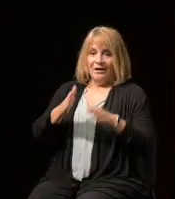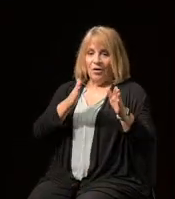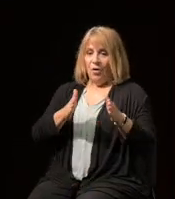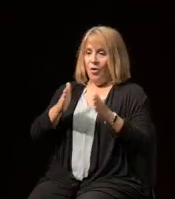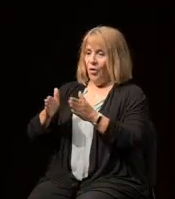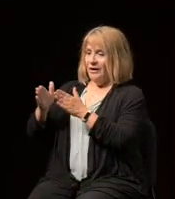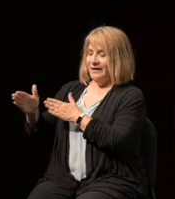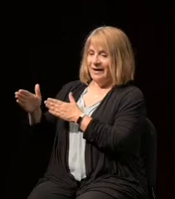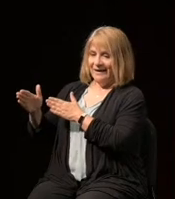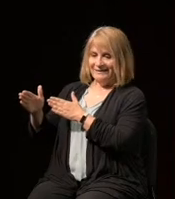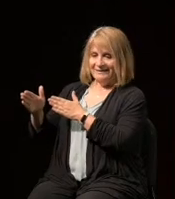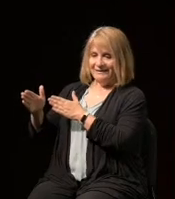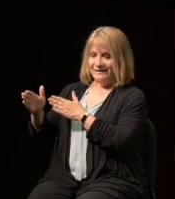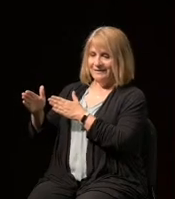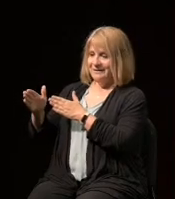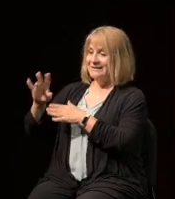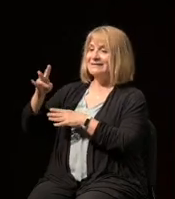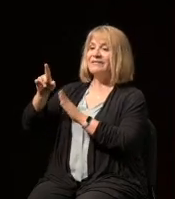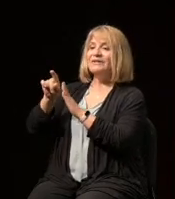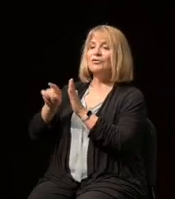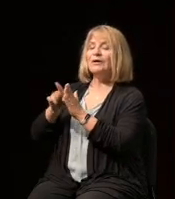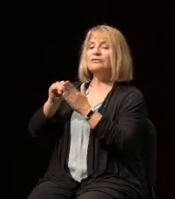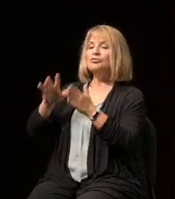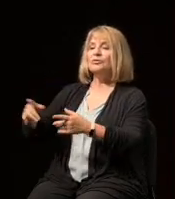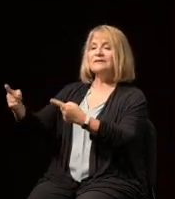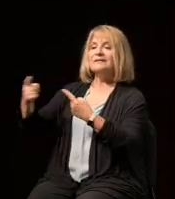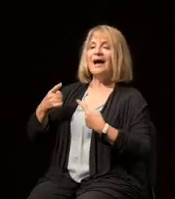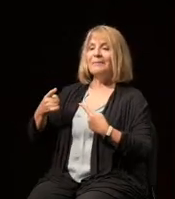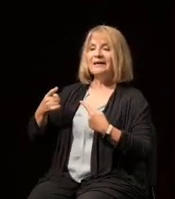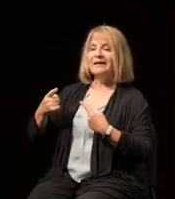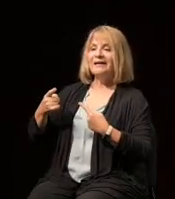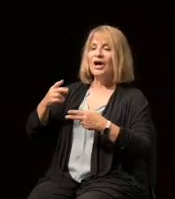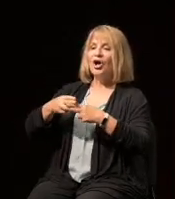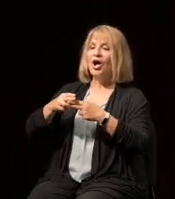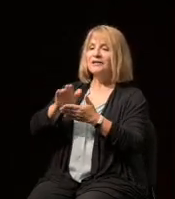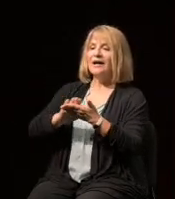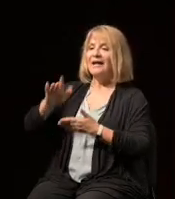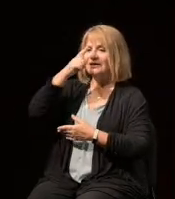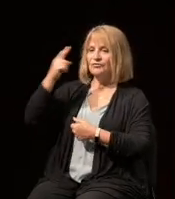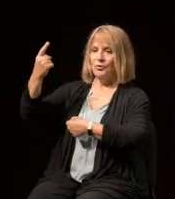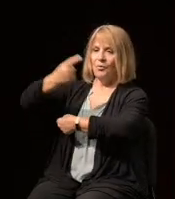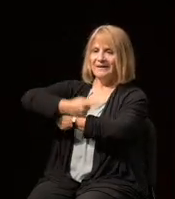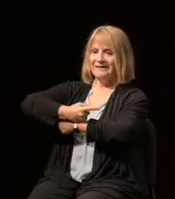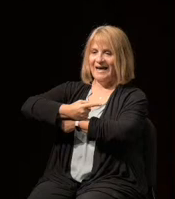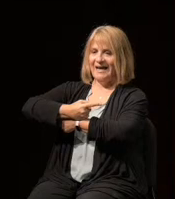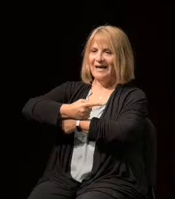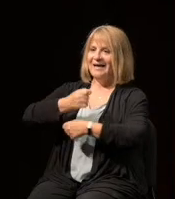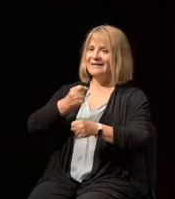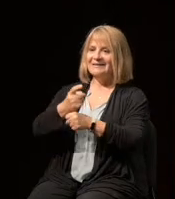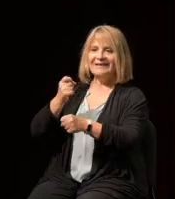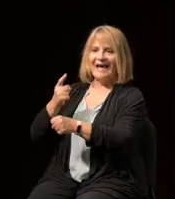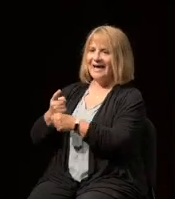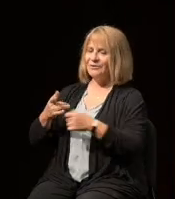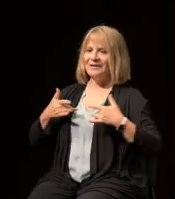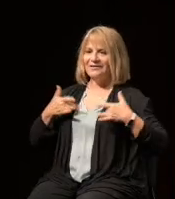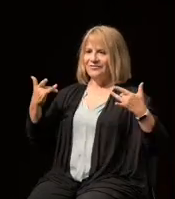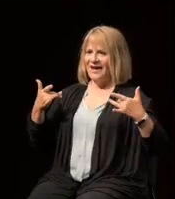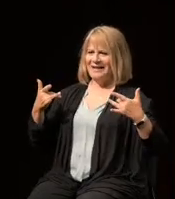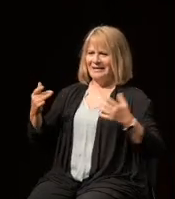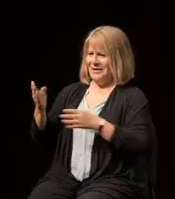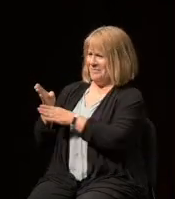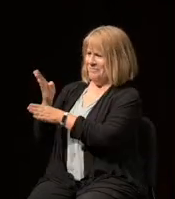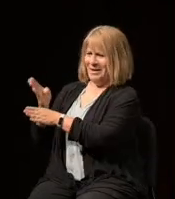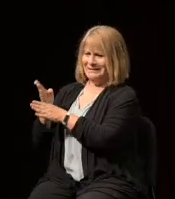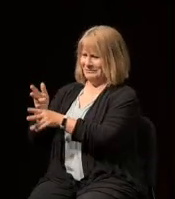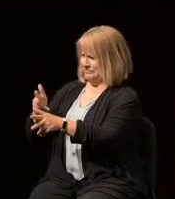seventh grade students to college. College for a Day has become an annual event drawing busloads of students who interact with